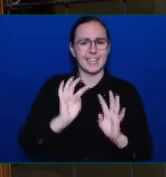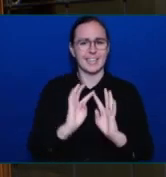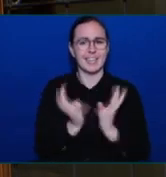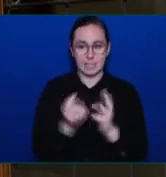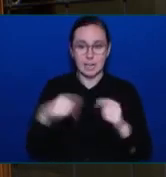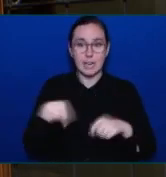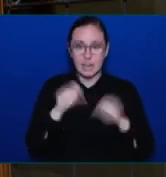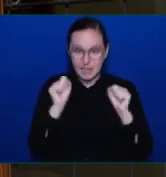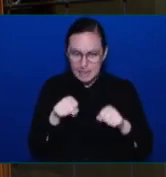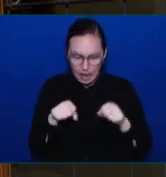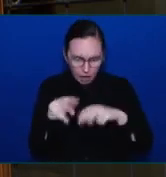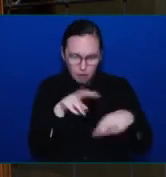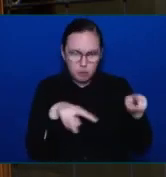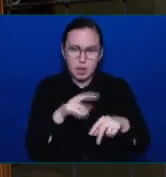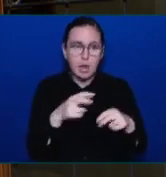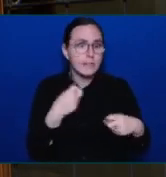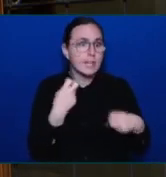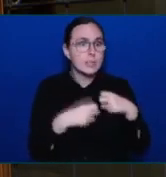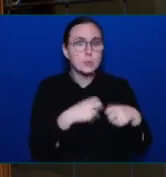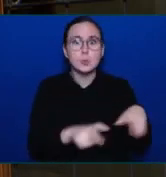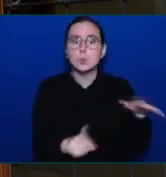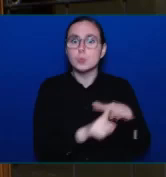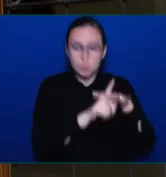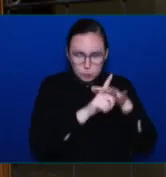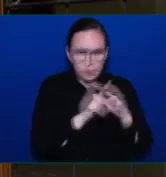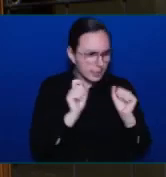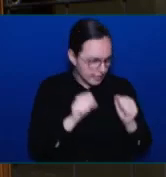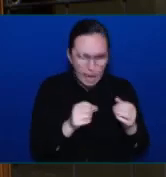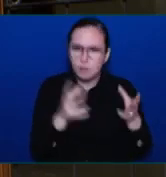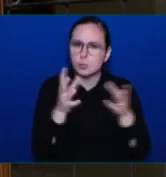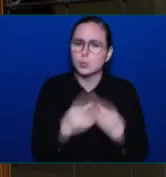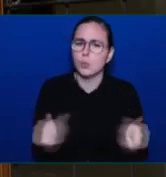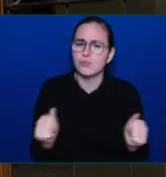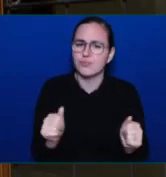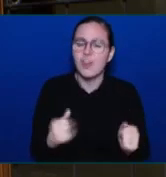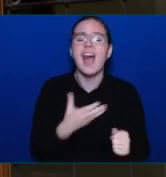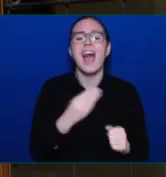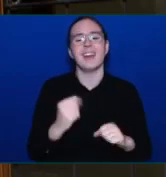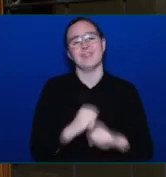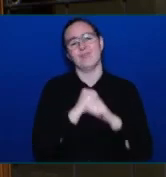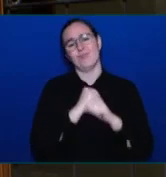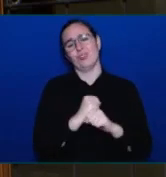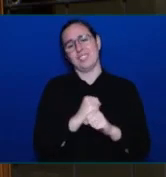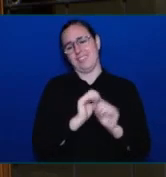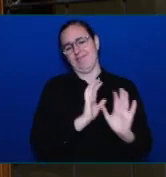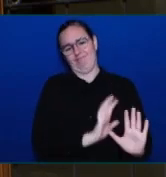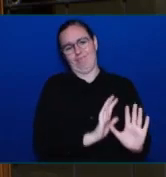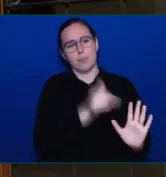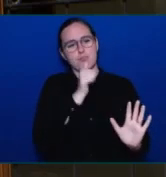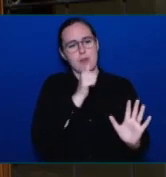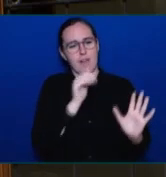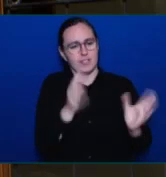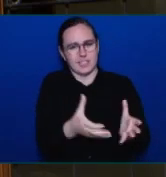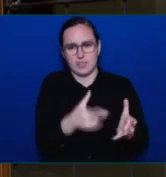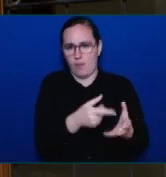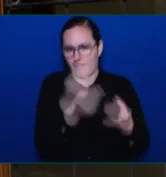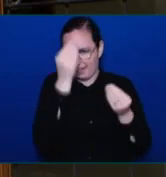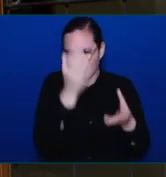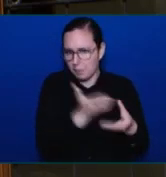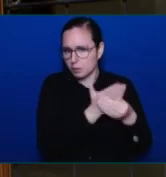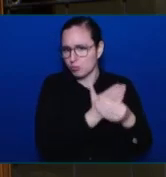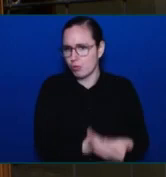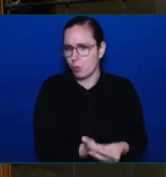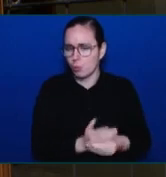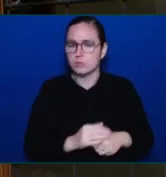and protection of privacy regime. Taken together, it is the committee's hope that its recommendations will